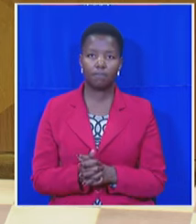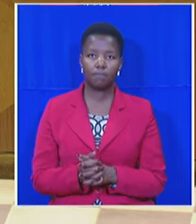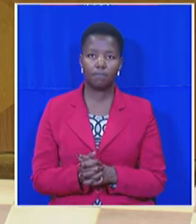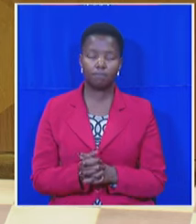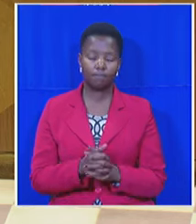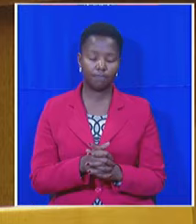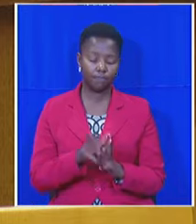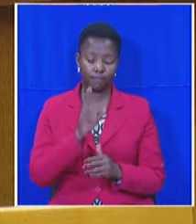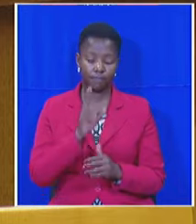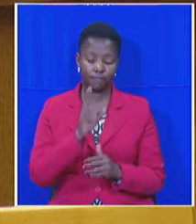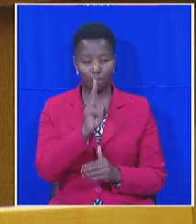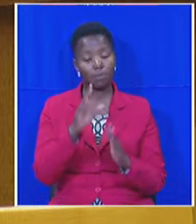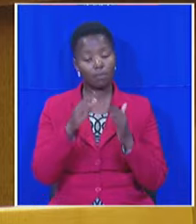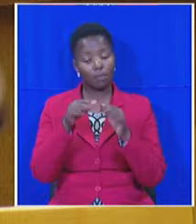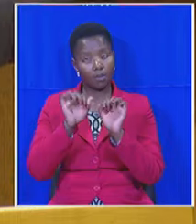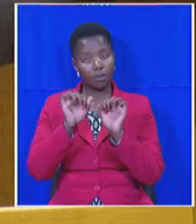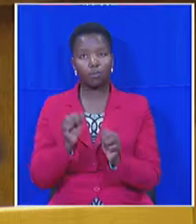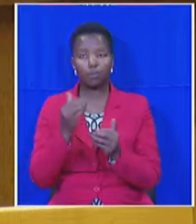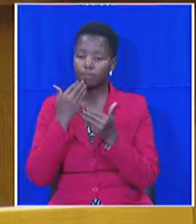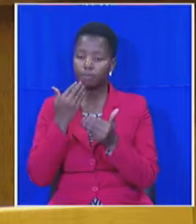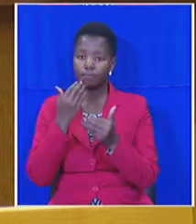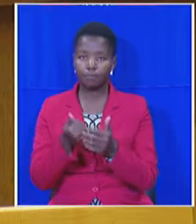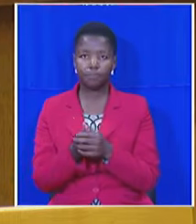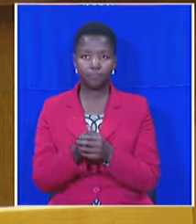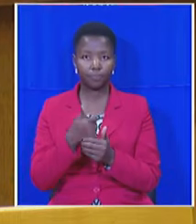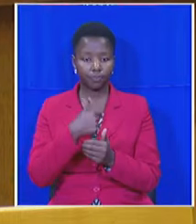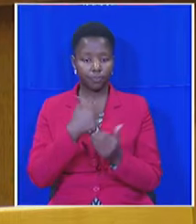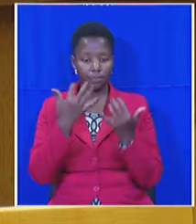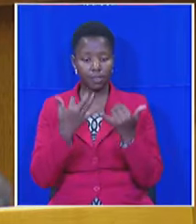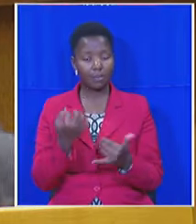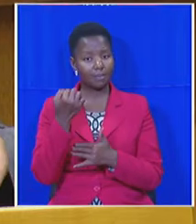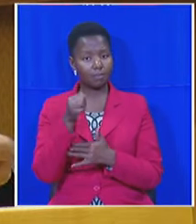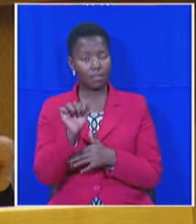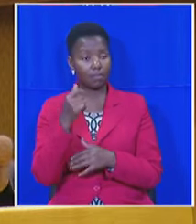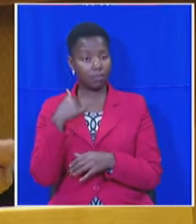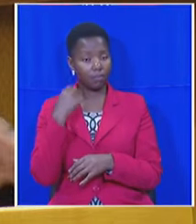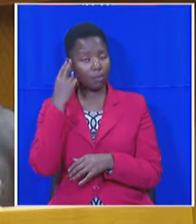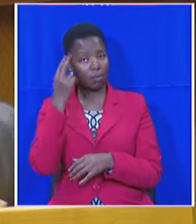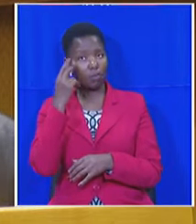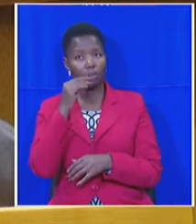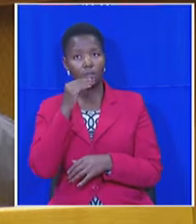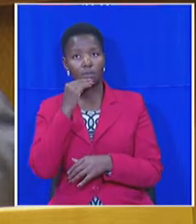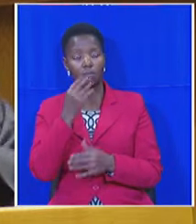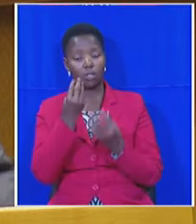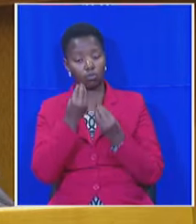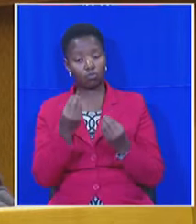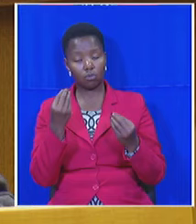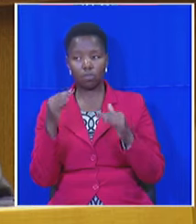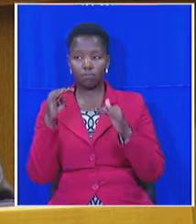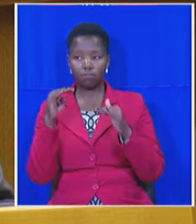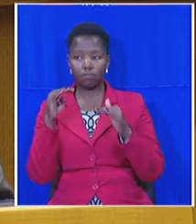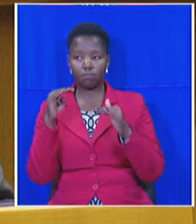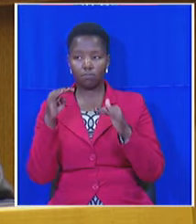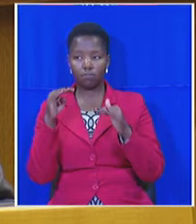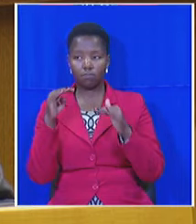Thank you, Honorable House Chair. By rejecting the budget, I would imagine that no students will go to university next